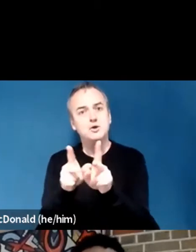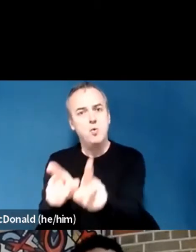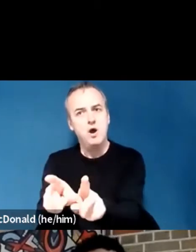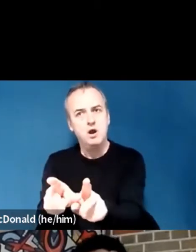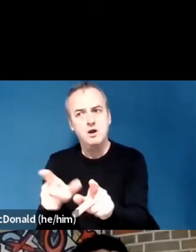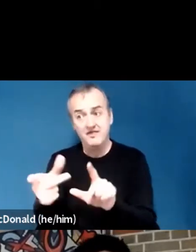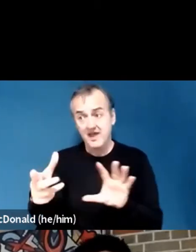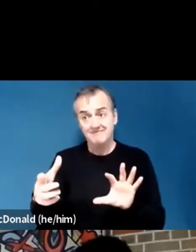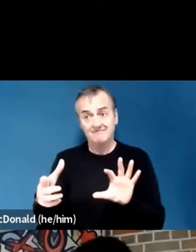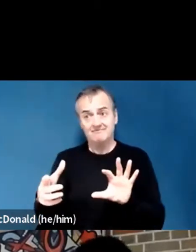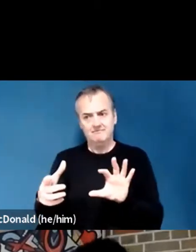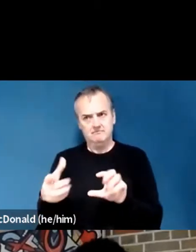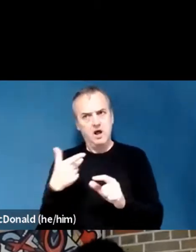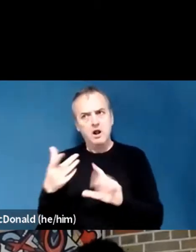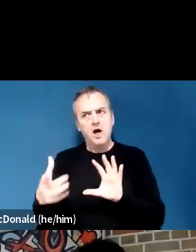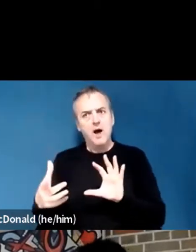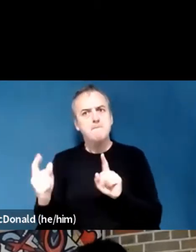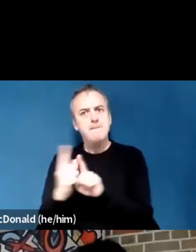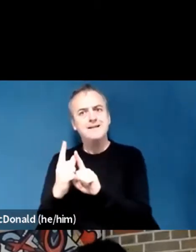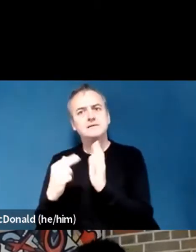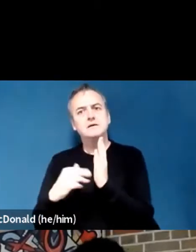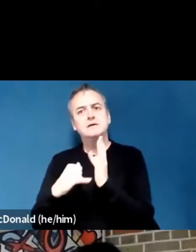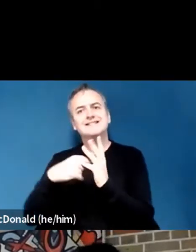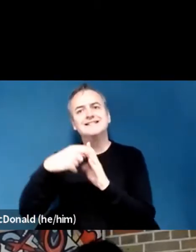through Sparkplug, which was